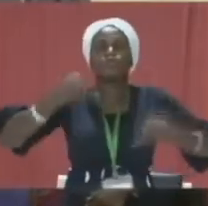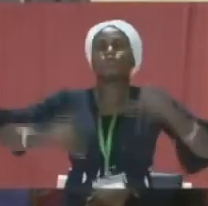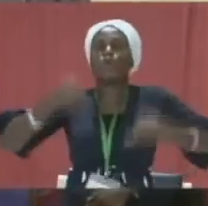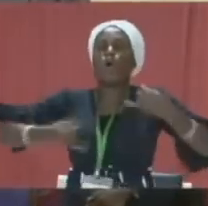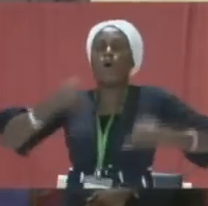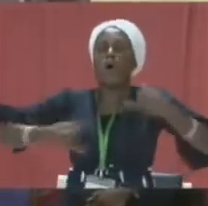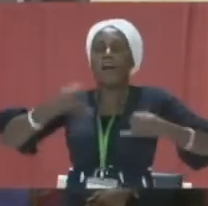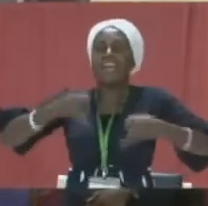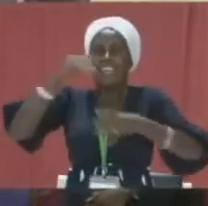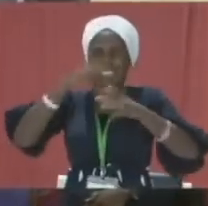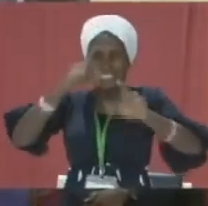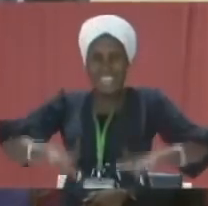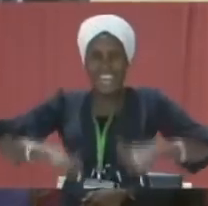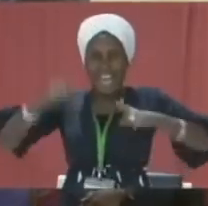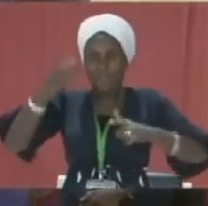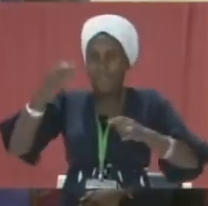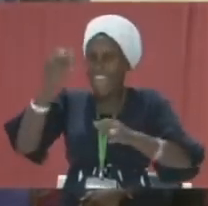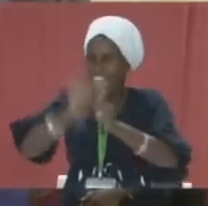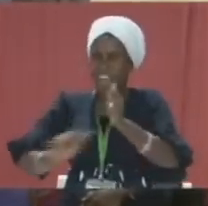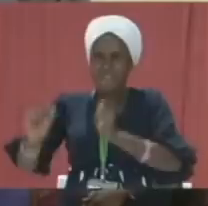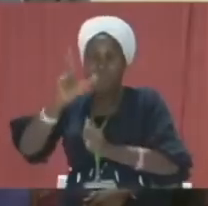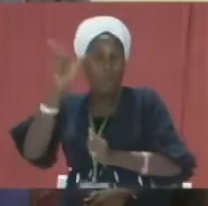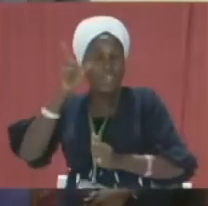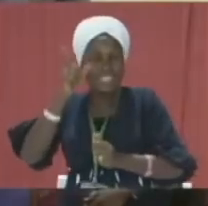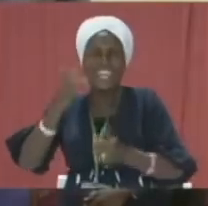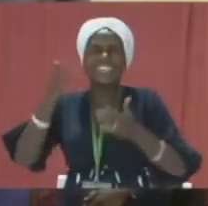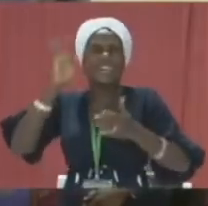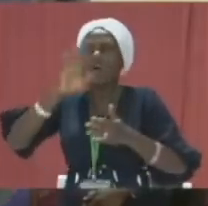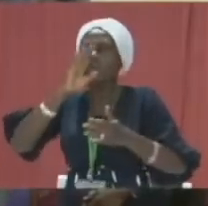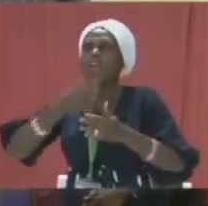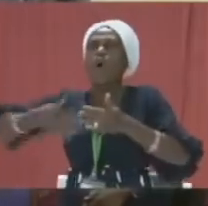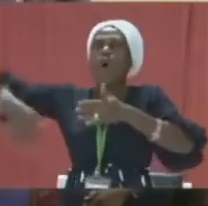In the life of everyone listening, there shall be overflowing joy.